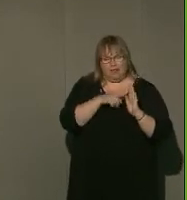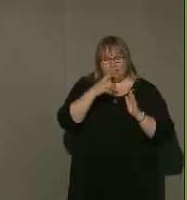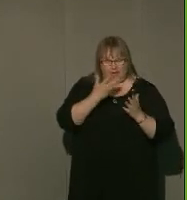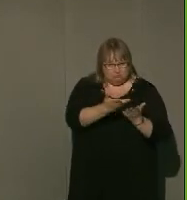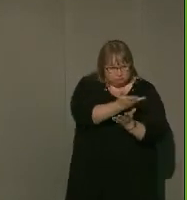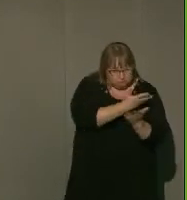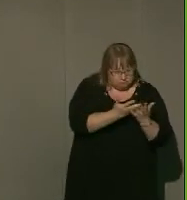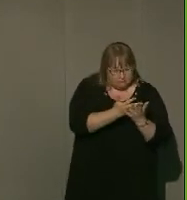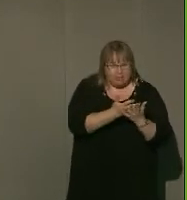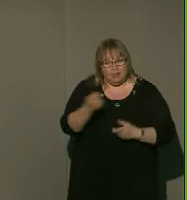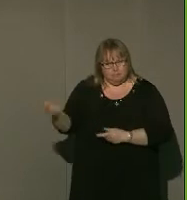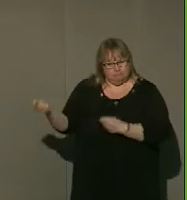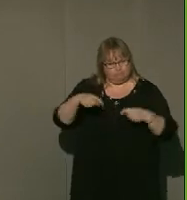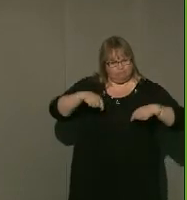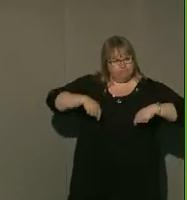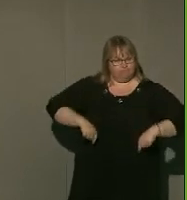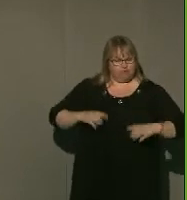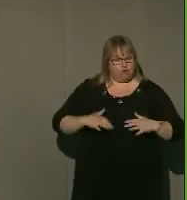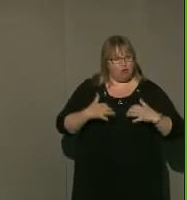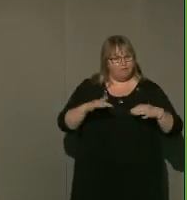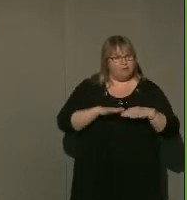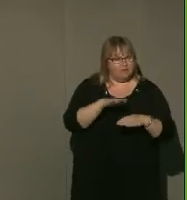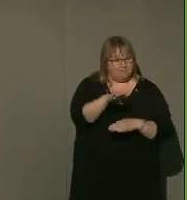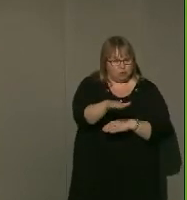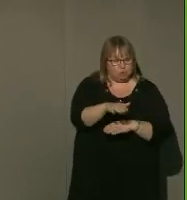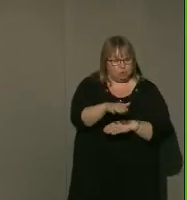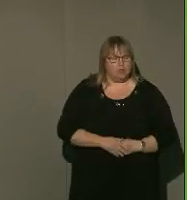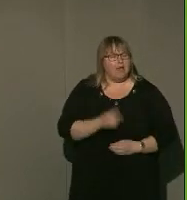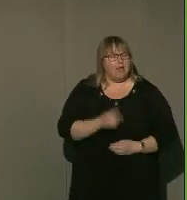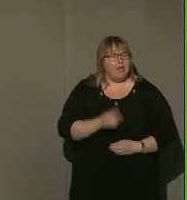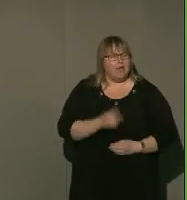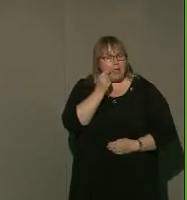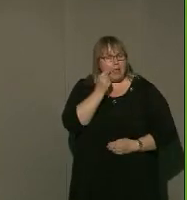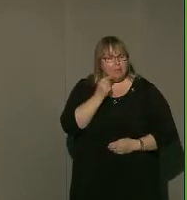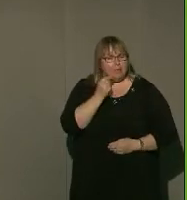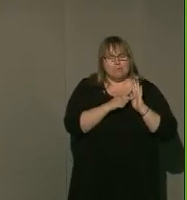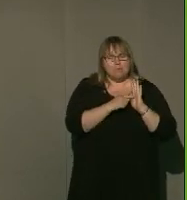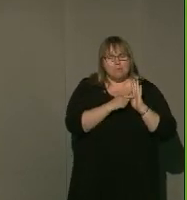with a proper motion. But the enabling motion simply